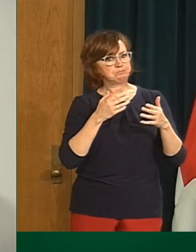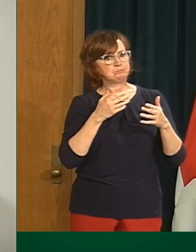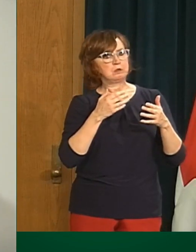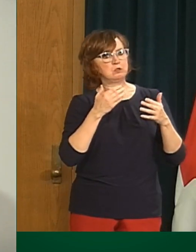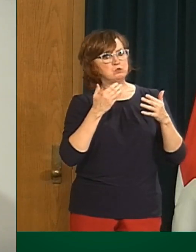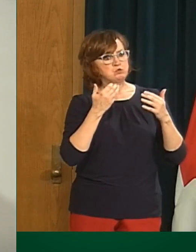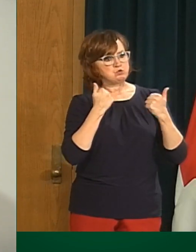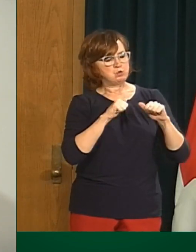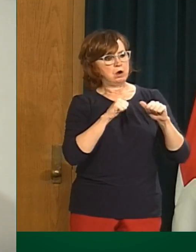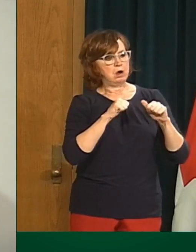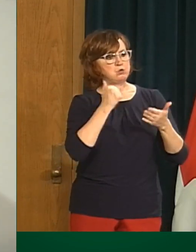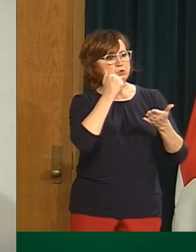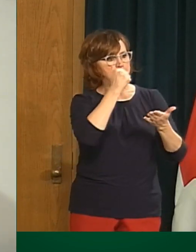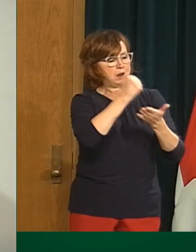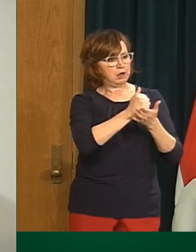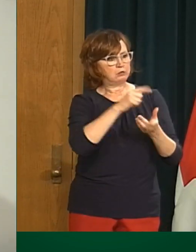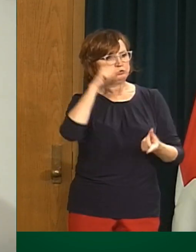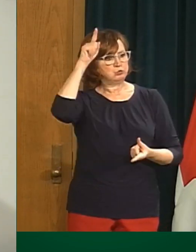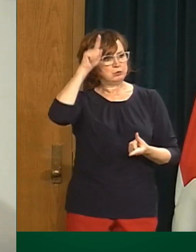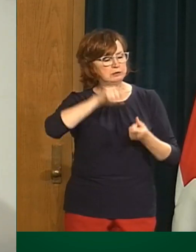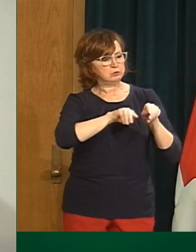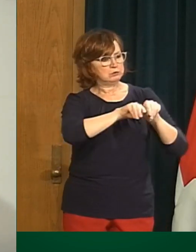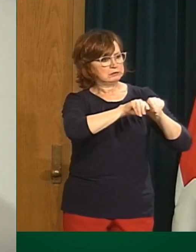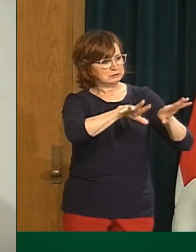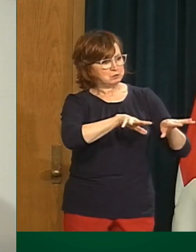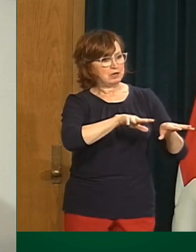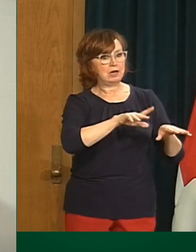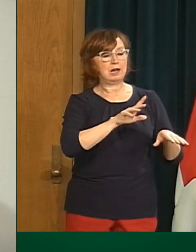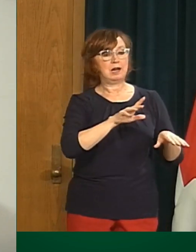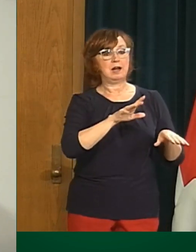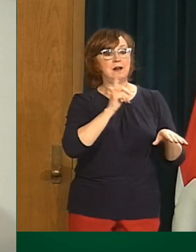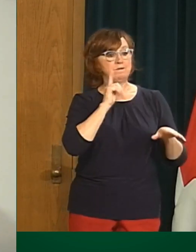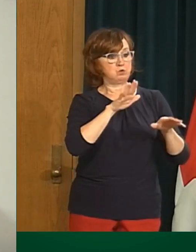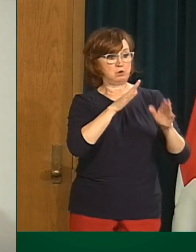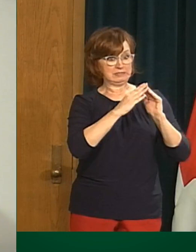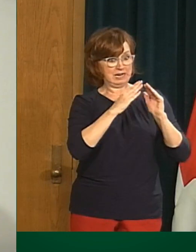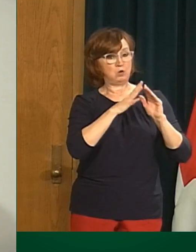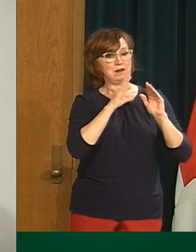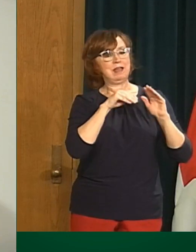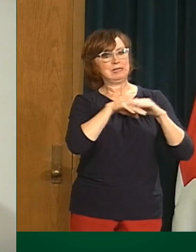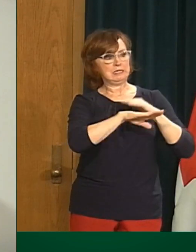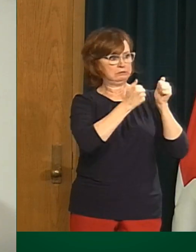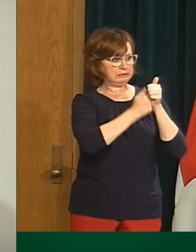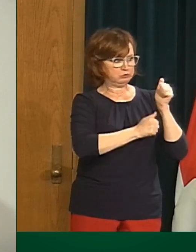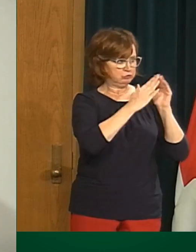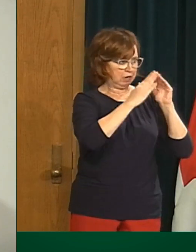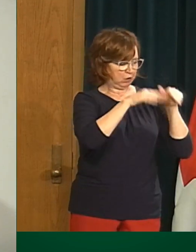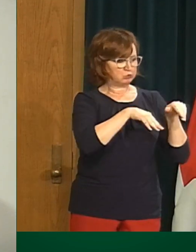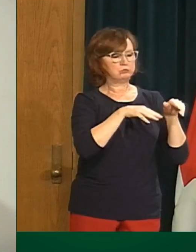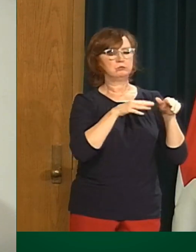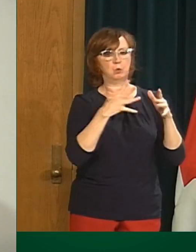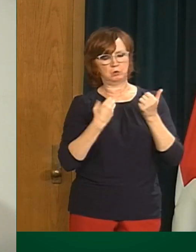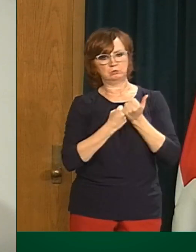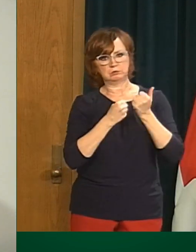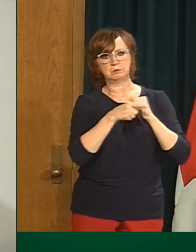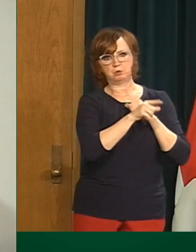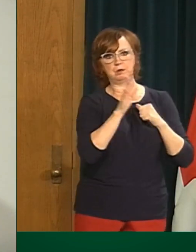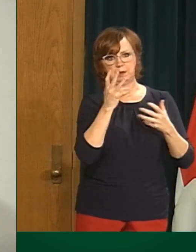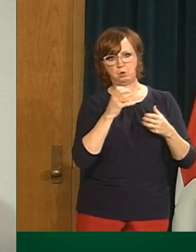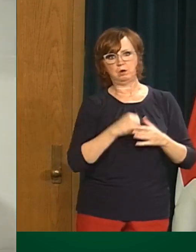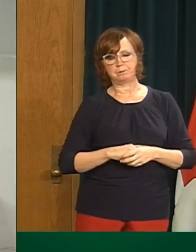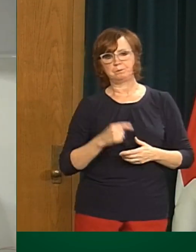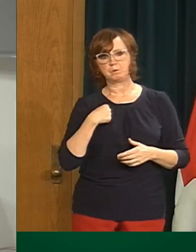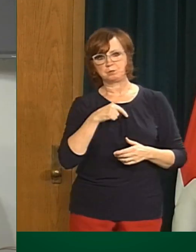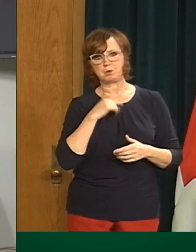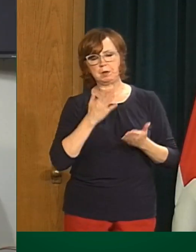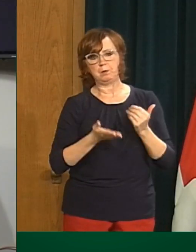a household and also between households. So where required, those supports are being made available. And we are providing